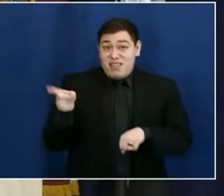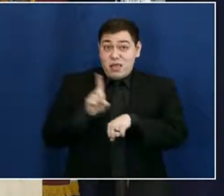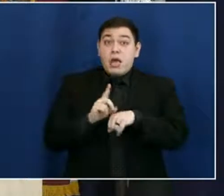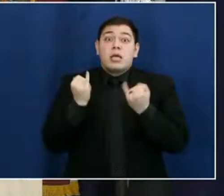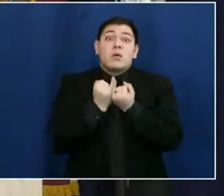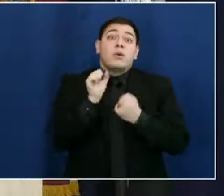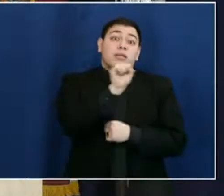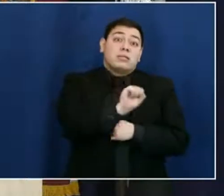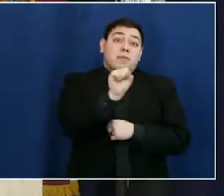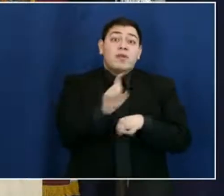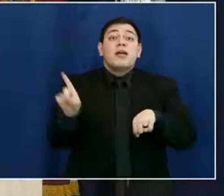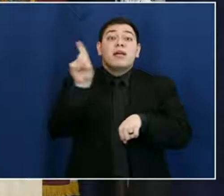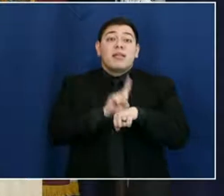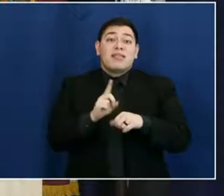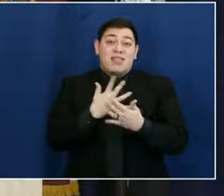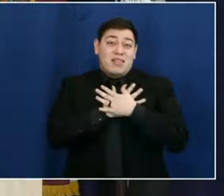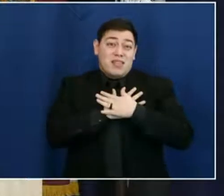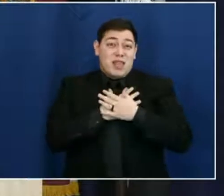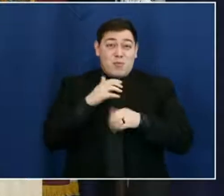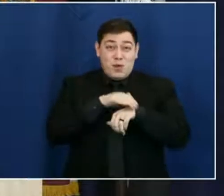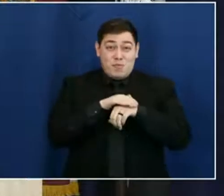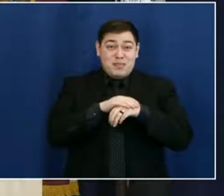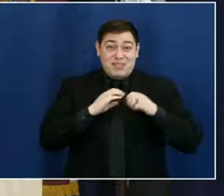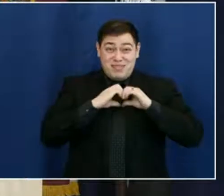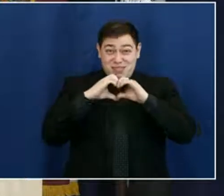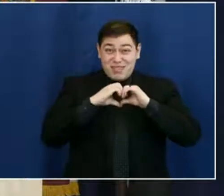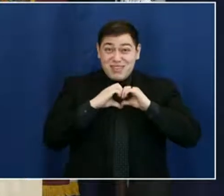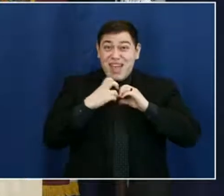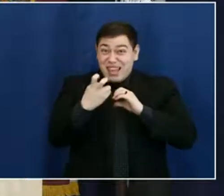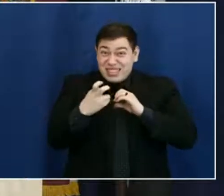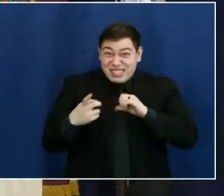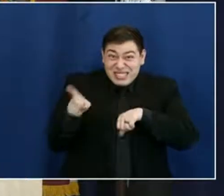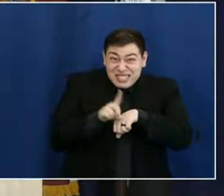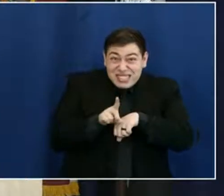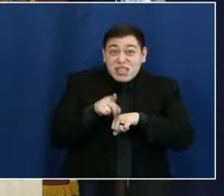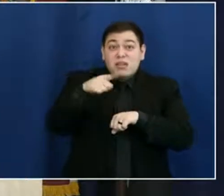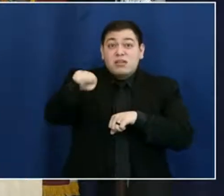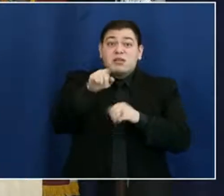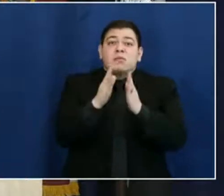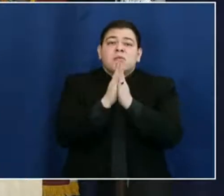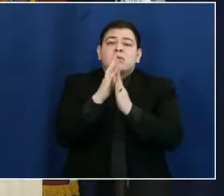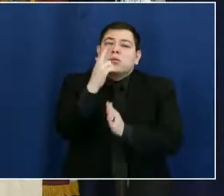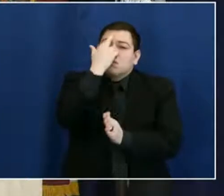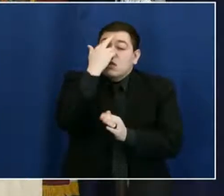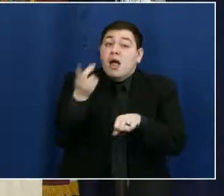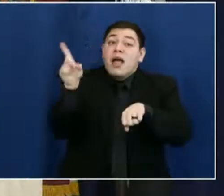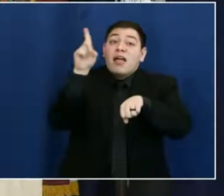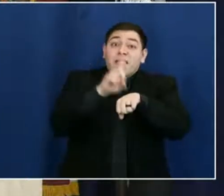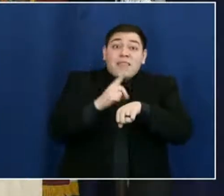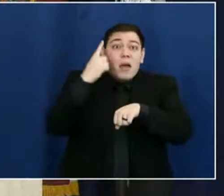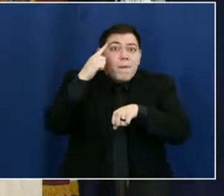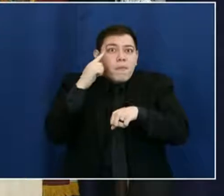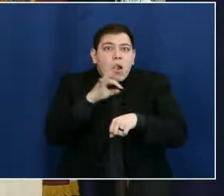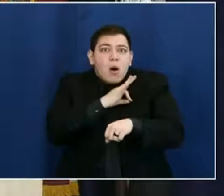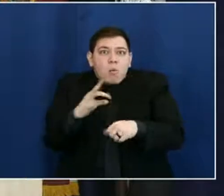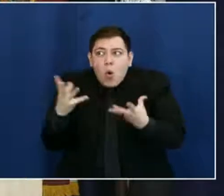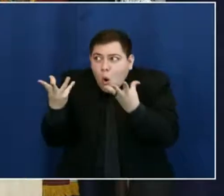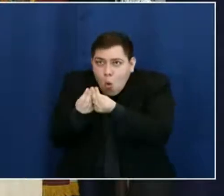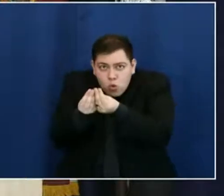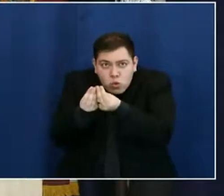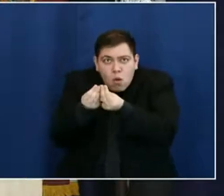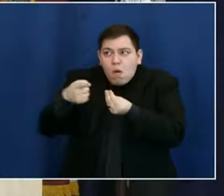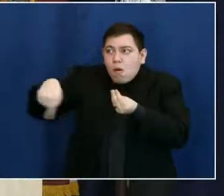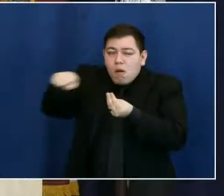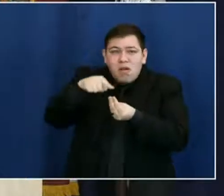Valentín el sábado, pero queremos enfatizar que es muy importante que sigan usando sus cubrebocas, que sigan